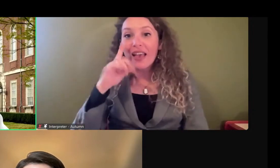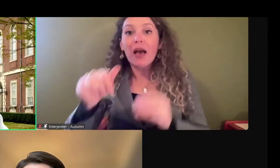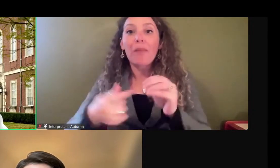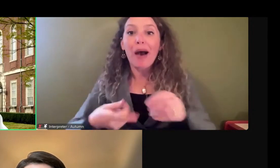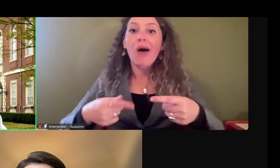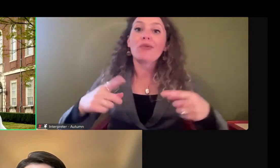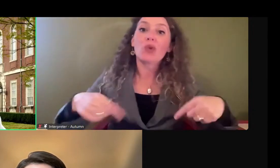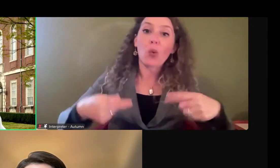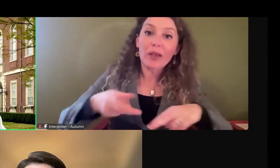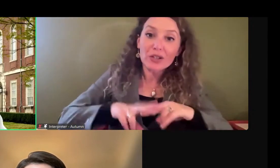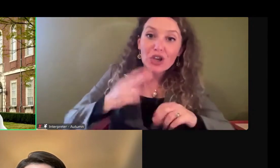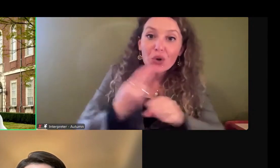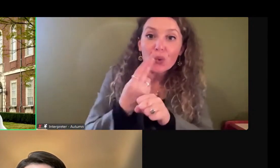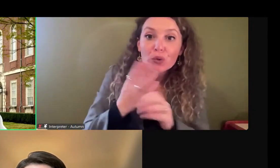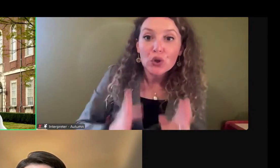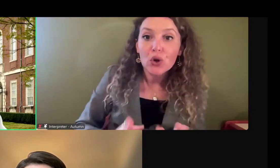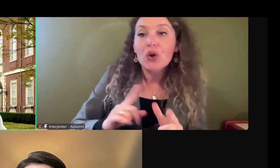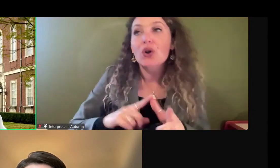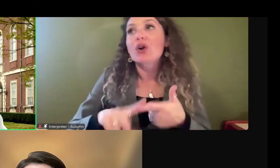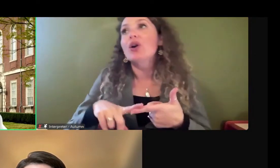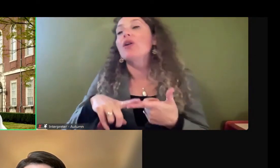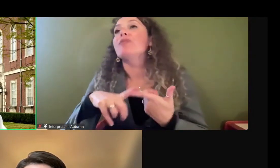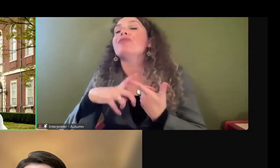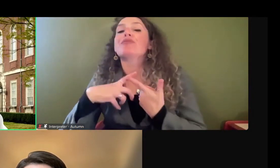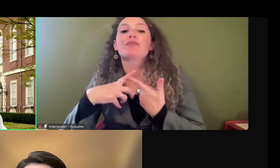wheelchair users or